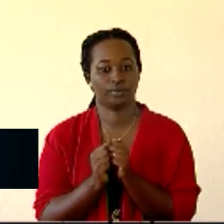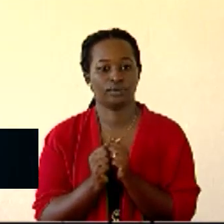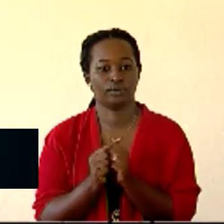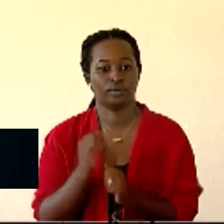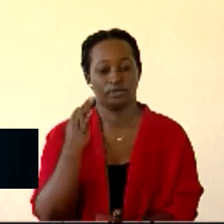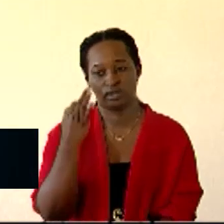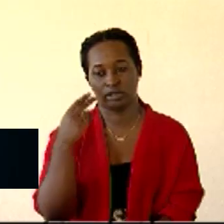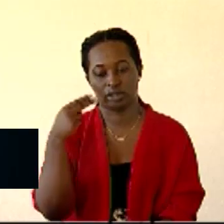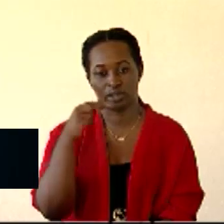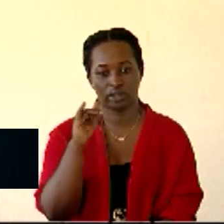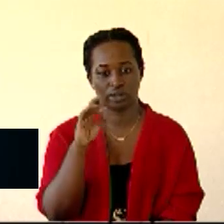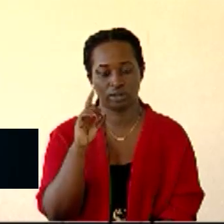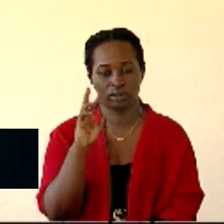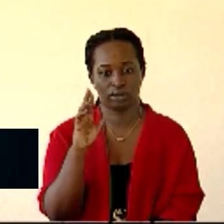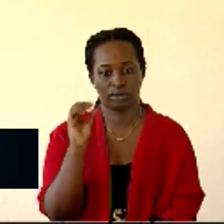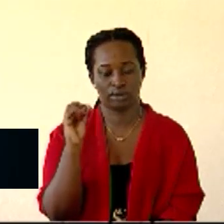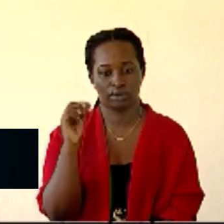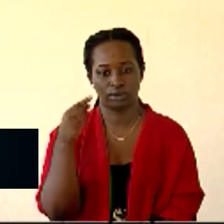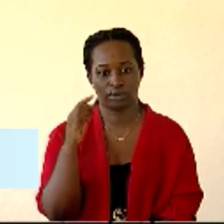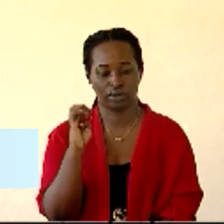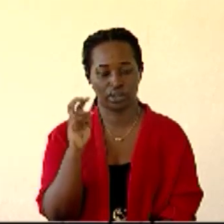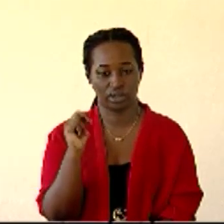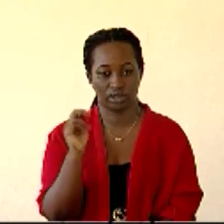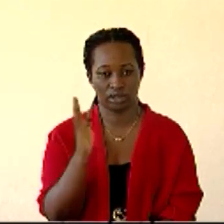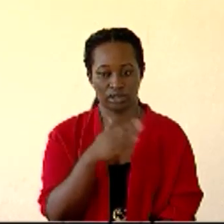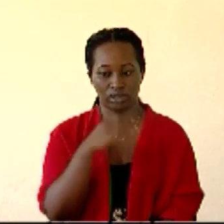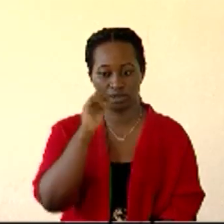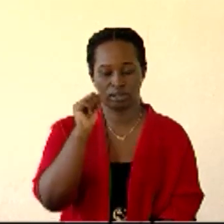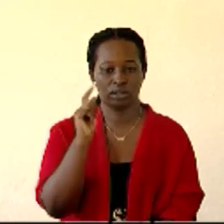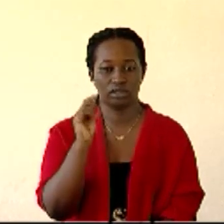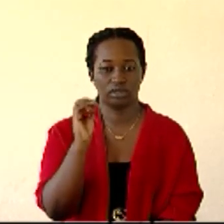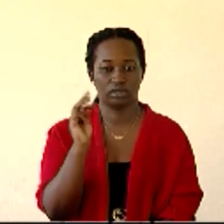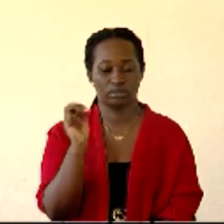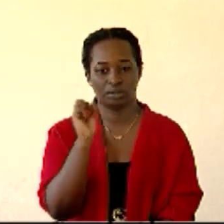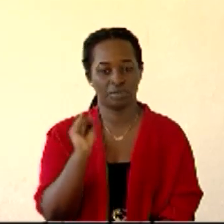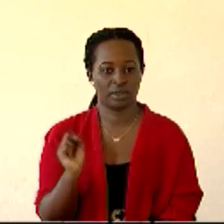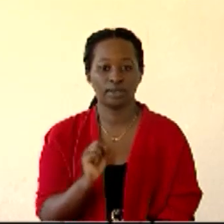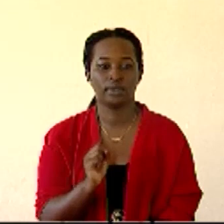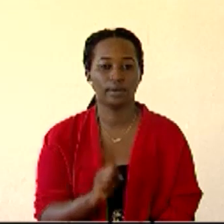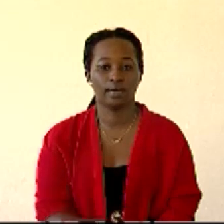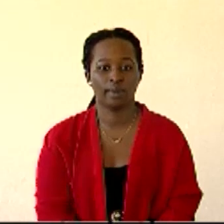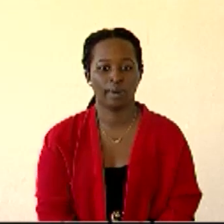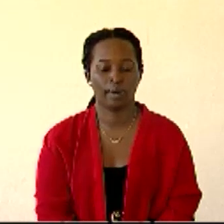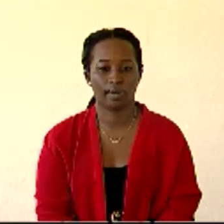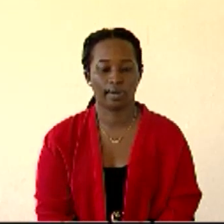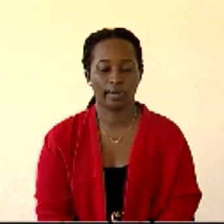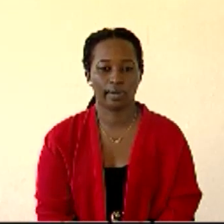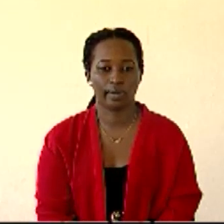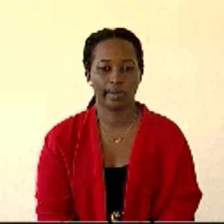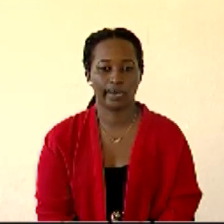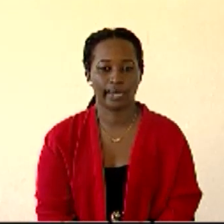3 hydrogen atoms. This is the hydrogen. You have